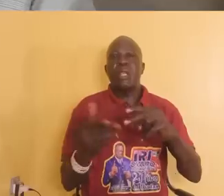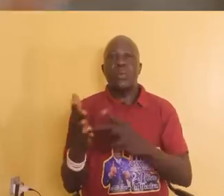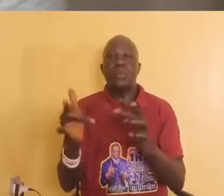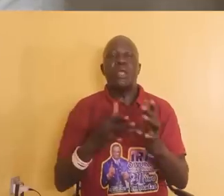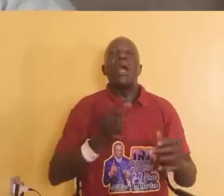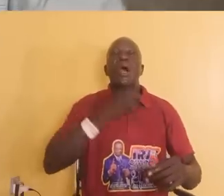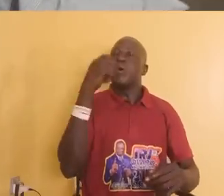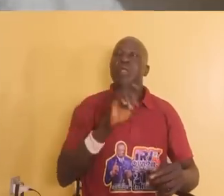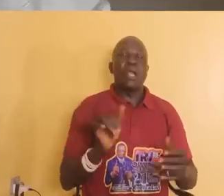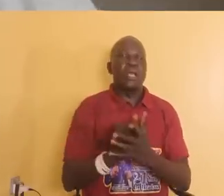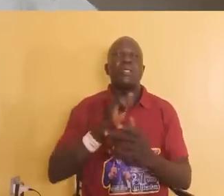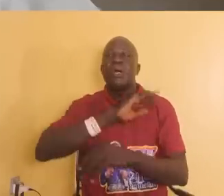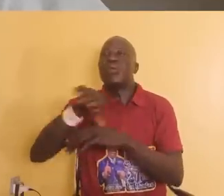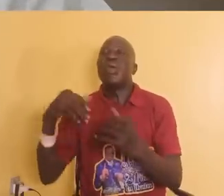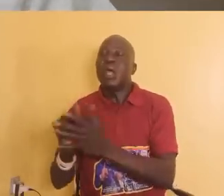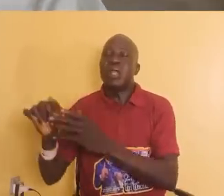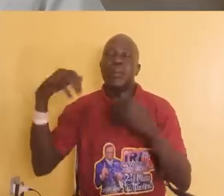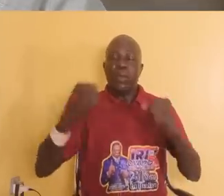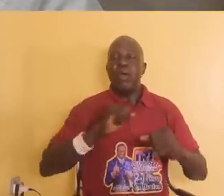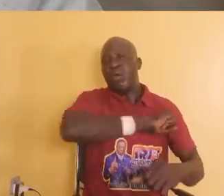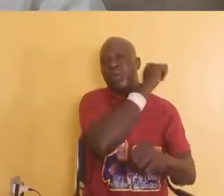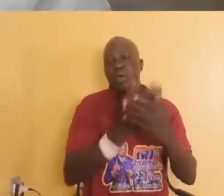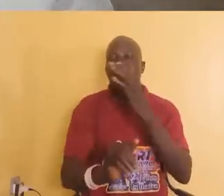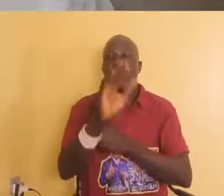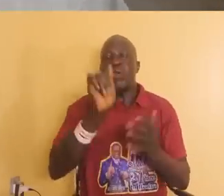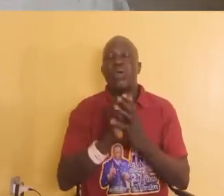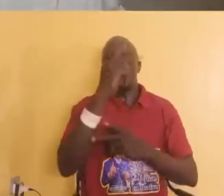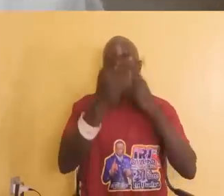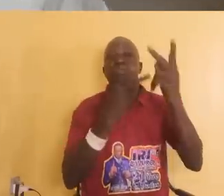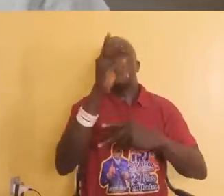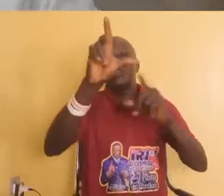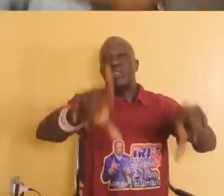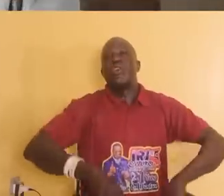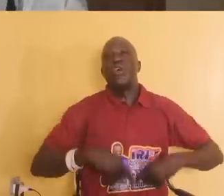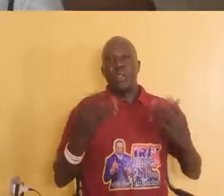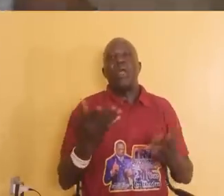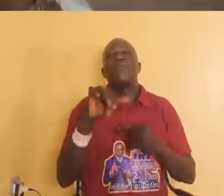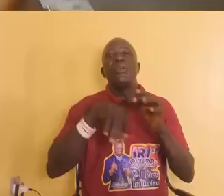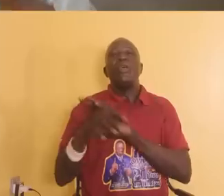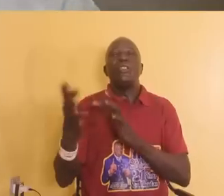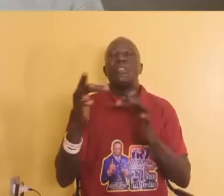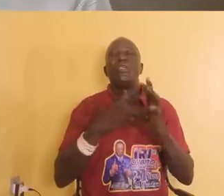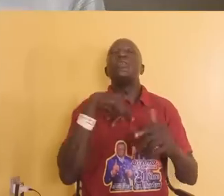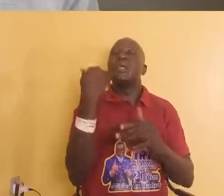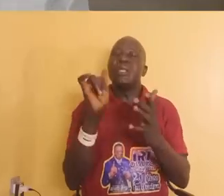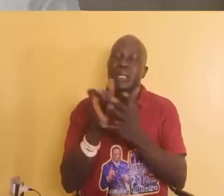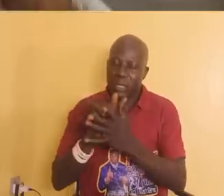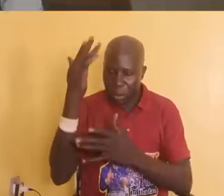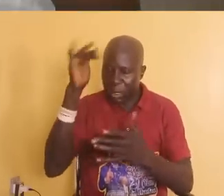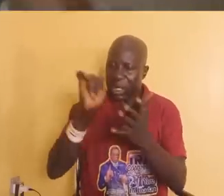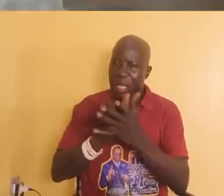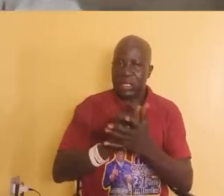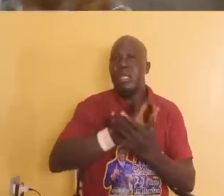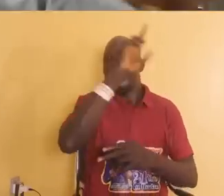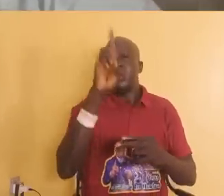of Jesus. I authorize. Ogo no atagbara. The power of God. Ko be aye wu. Jesus ma libe.